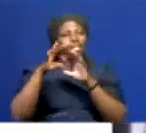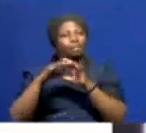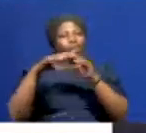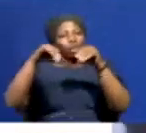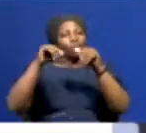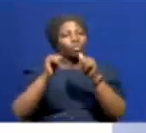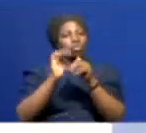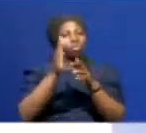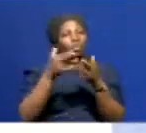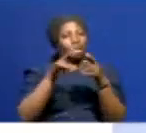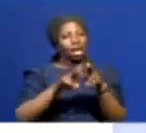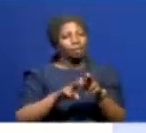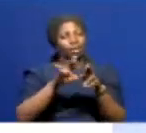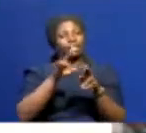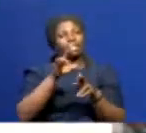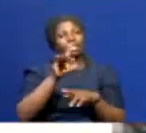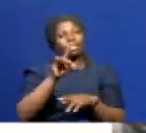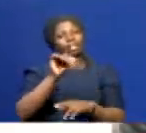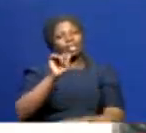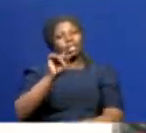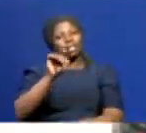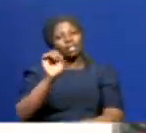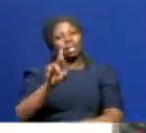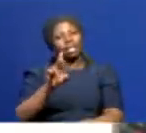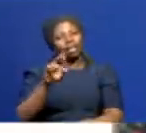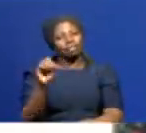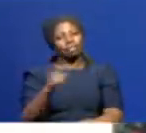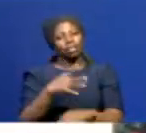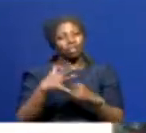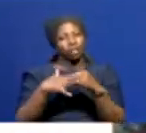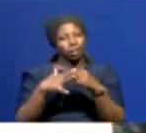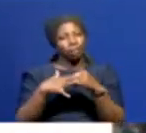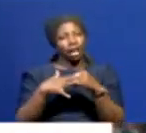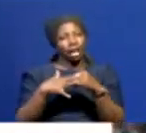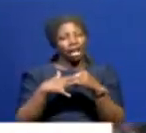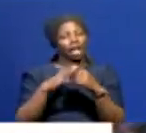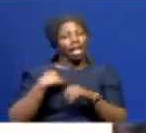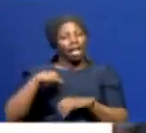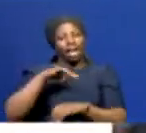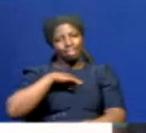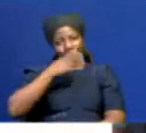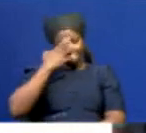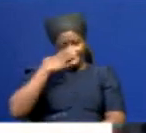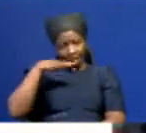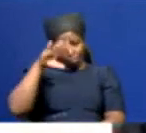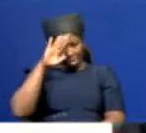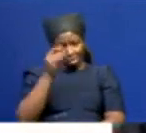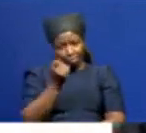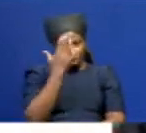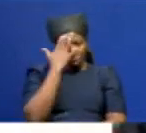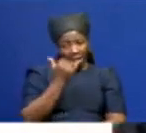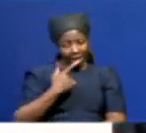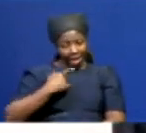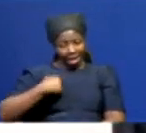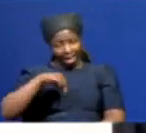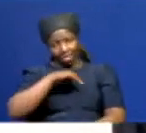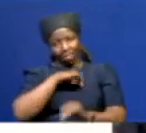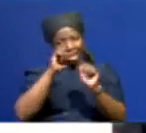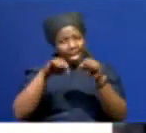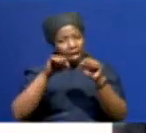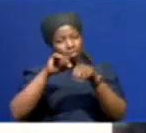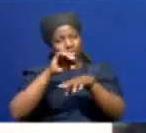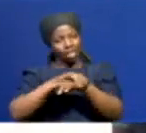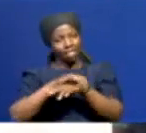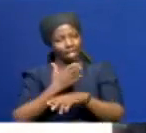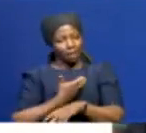will be held in Dakar, Senegal in September. Tumekuwa disappointed kidogo manake hatukuweza kupata yale medali